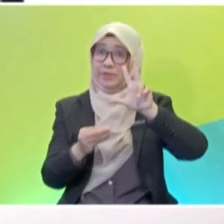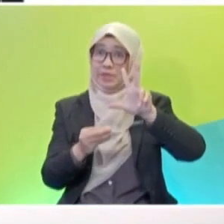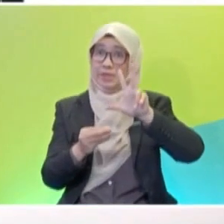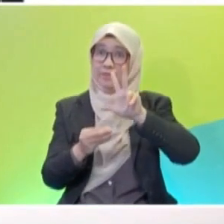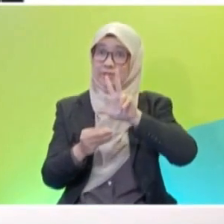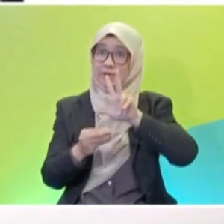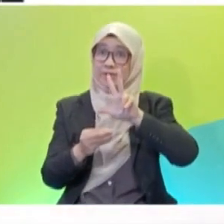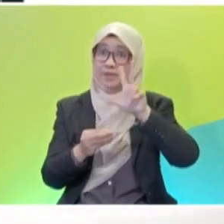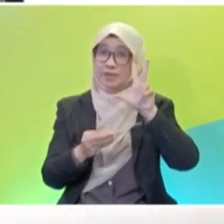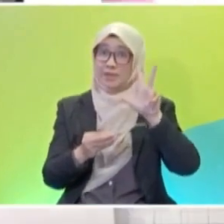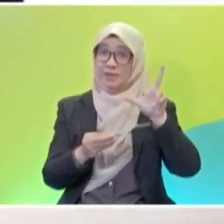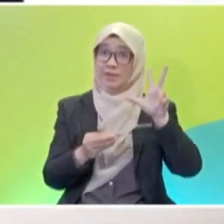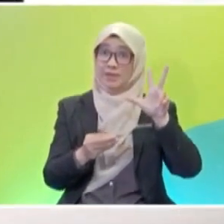fire.